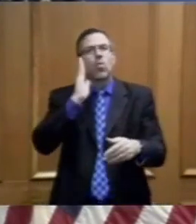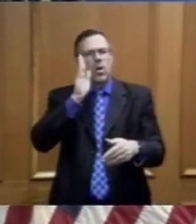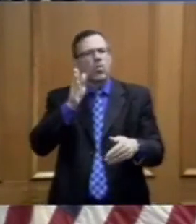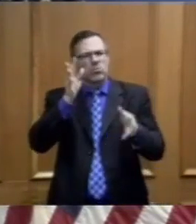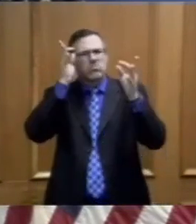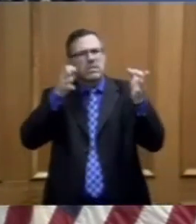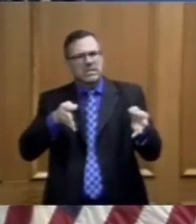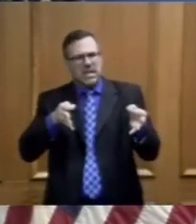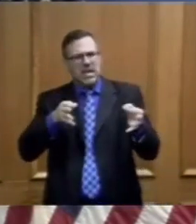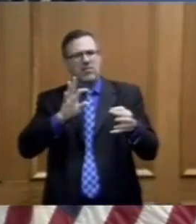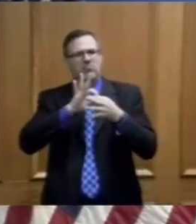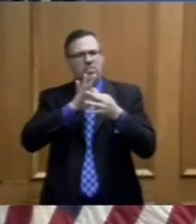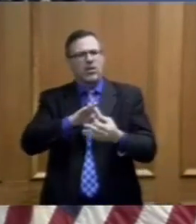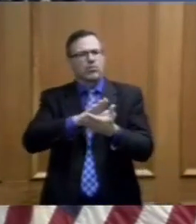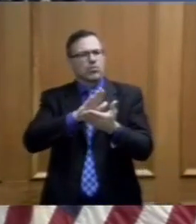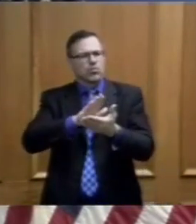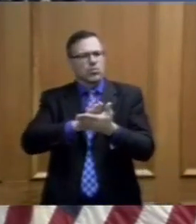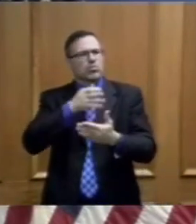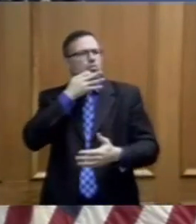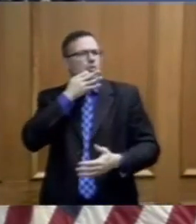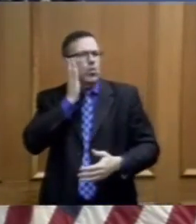long.